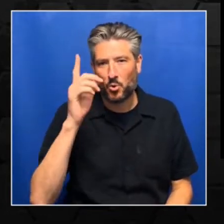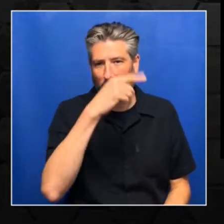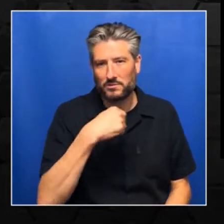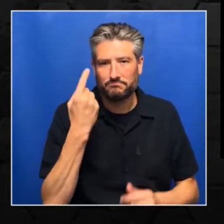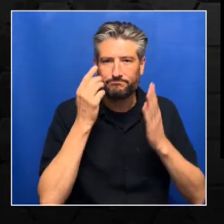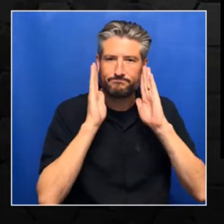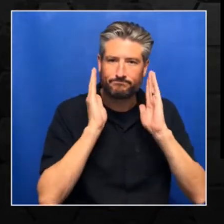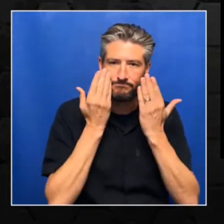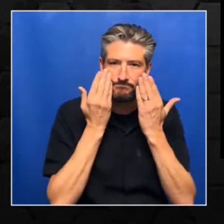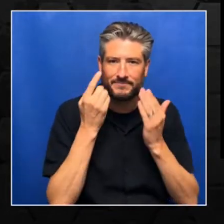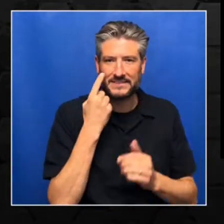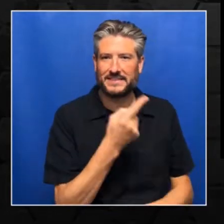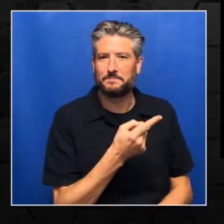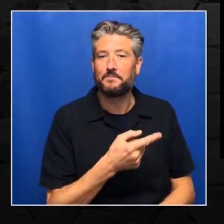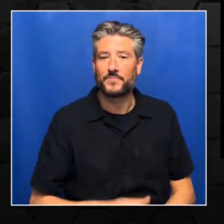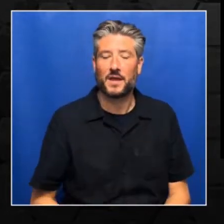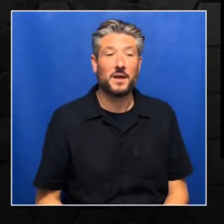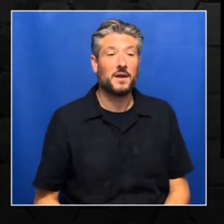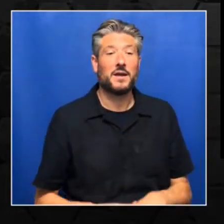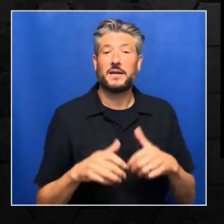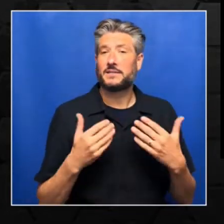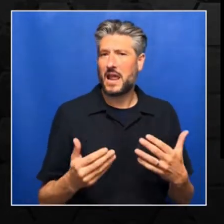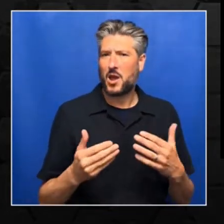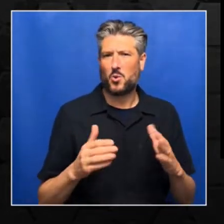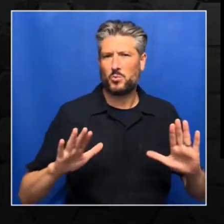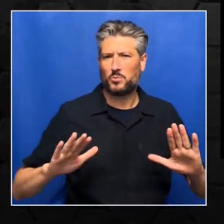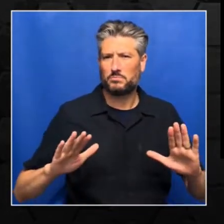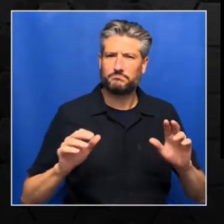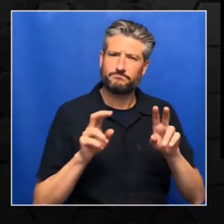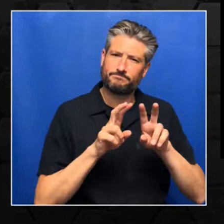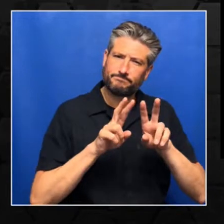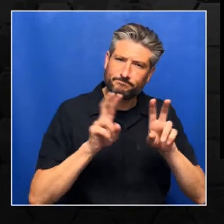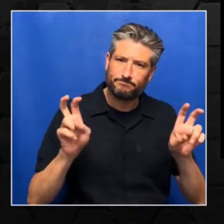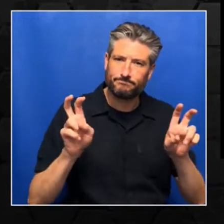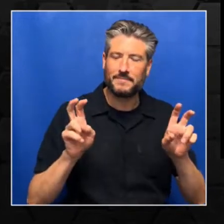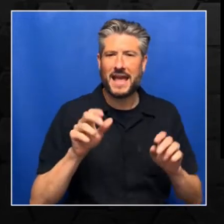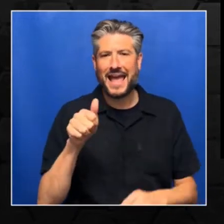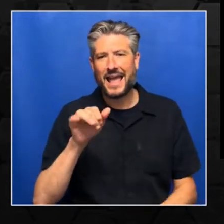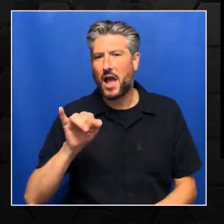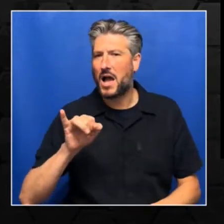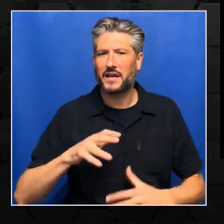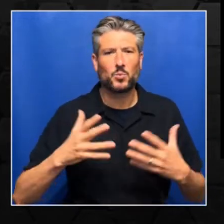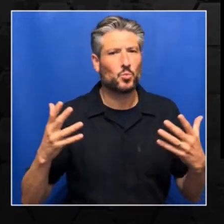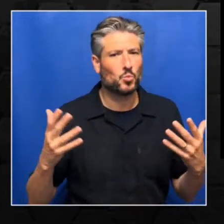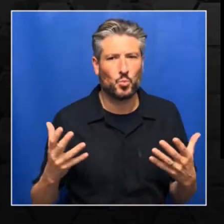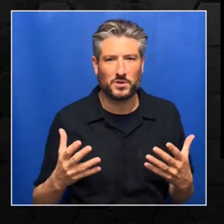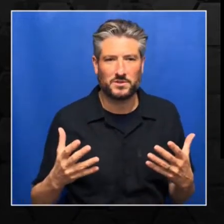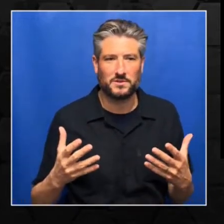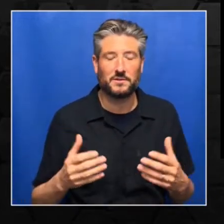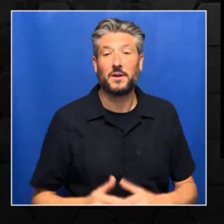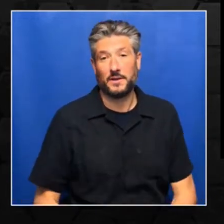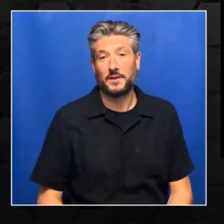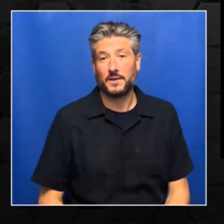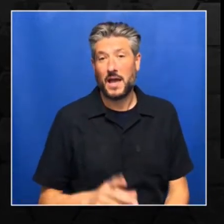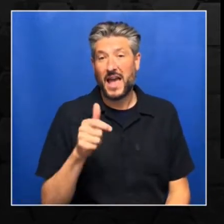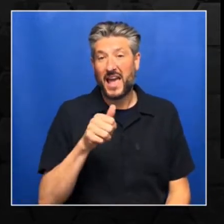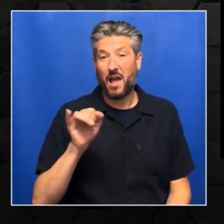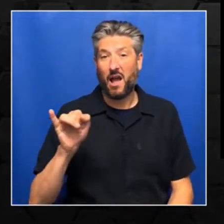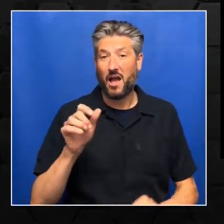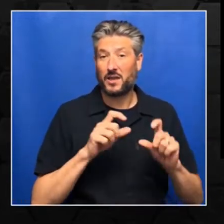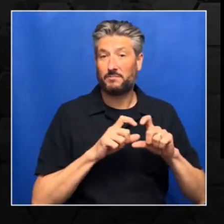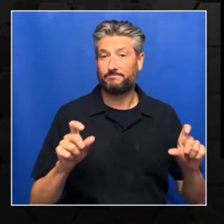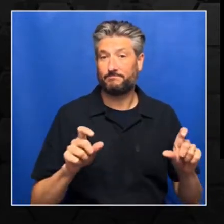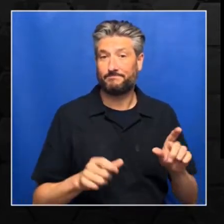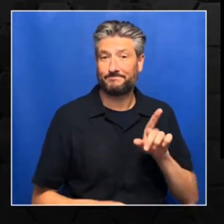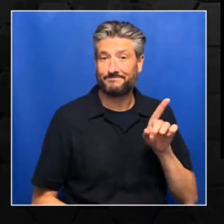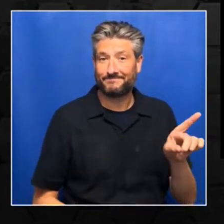start off by a small introduction about what is artificial intelligence. As mentioned, artificial intelligence is the intelligence demonstrated